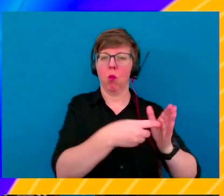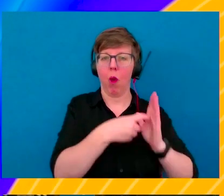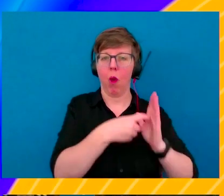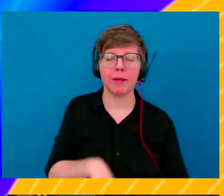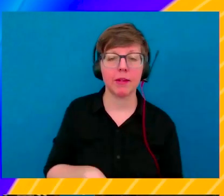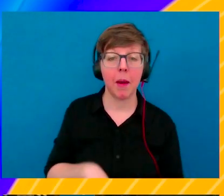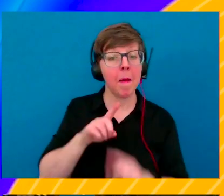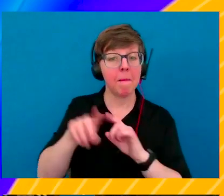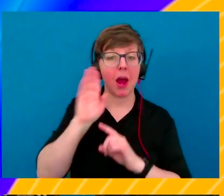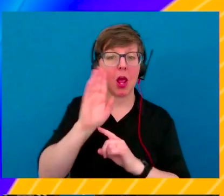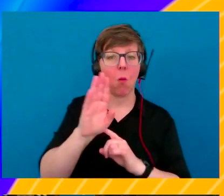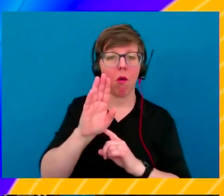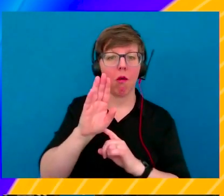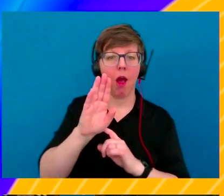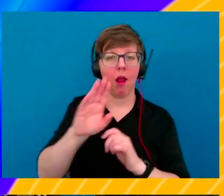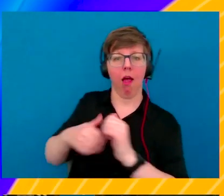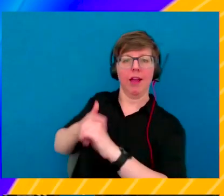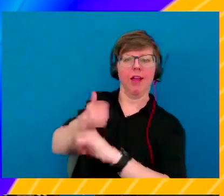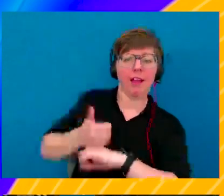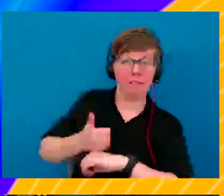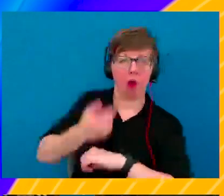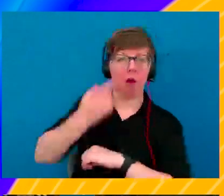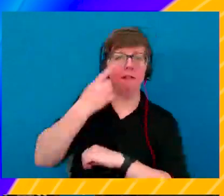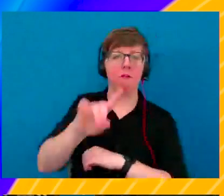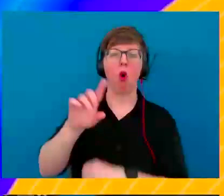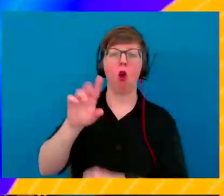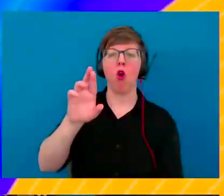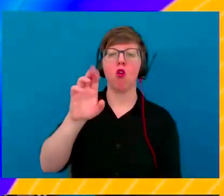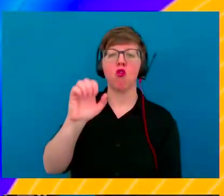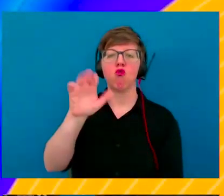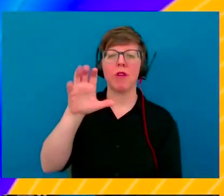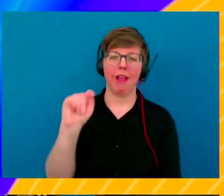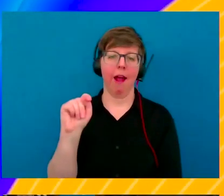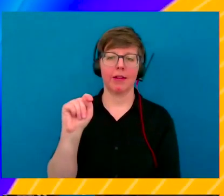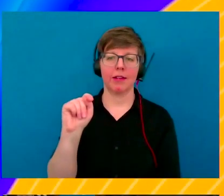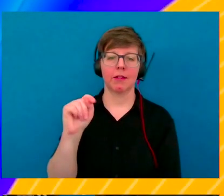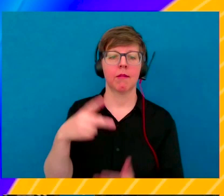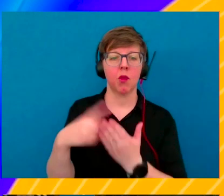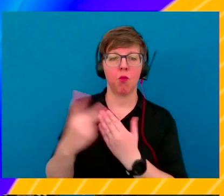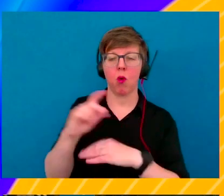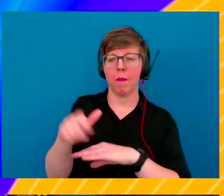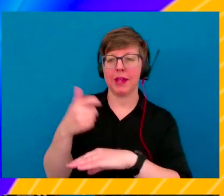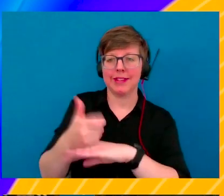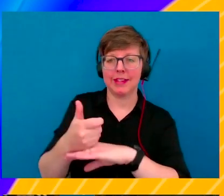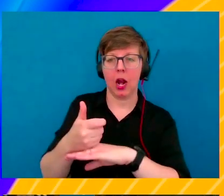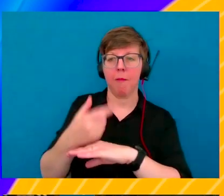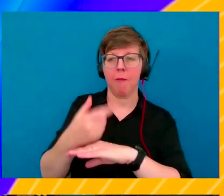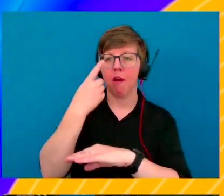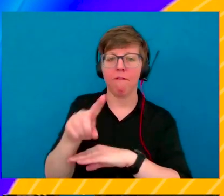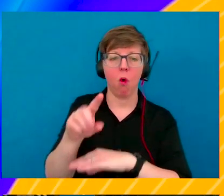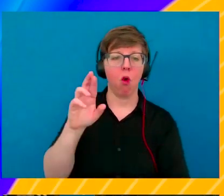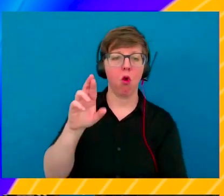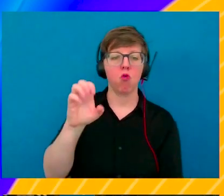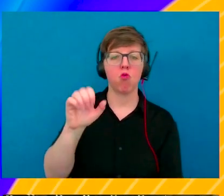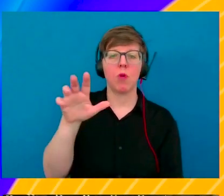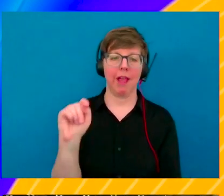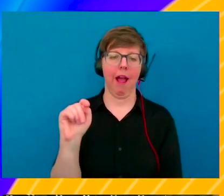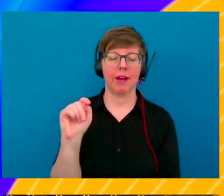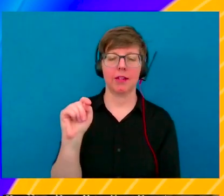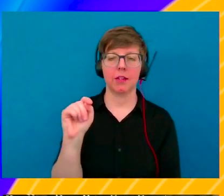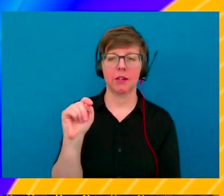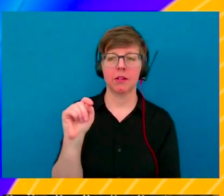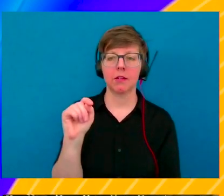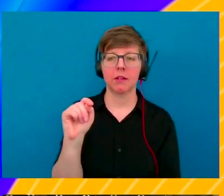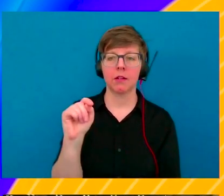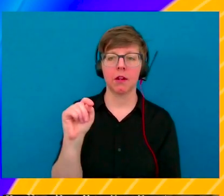using React, and the project's set up as you would expect. It's got React imported. If I choose Vue, it's going